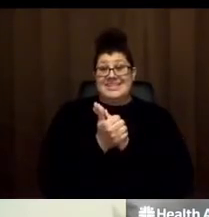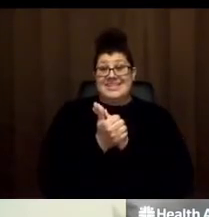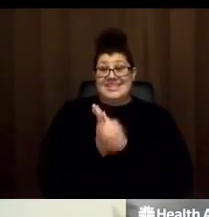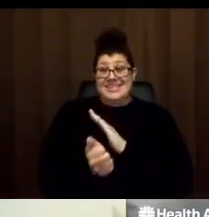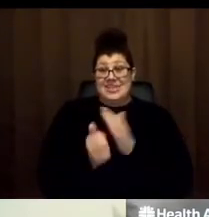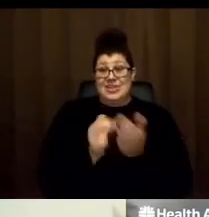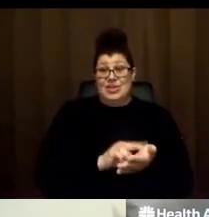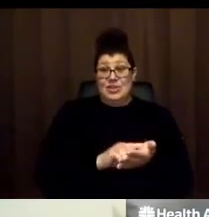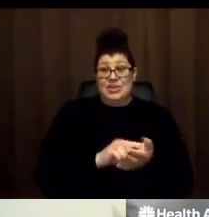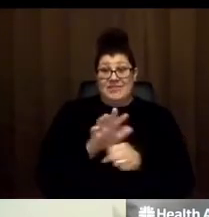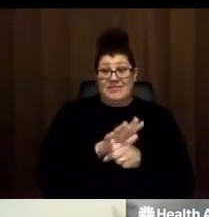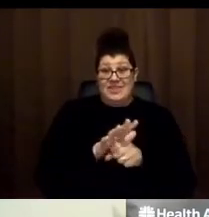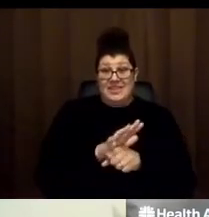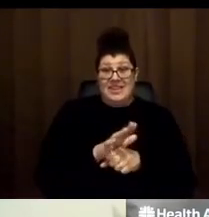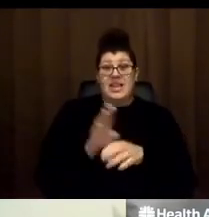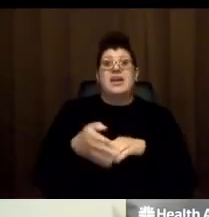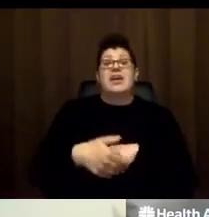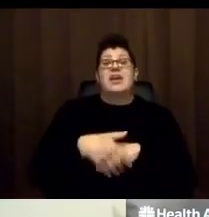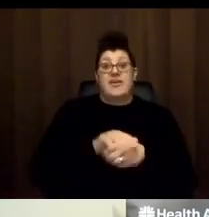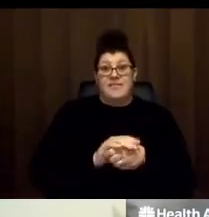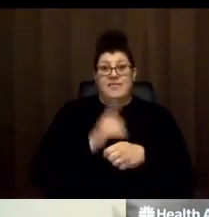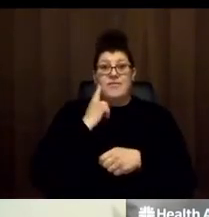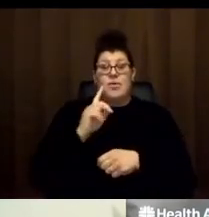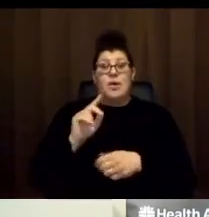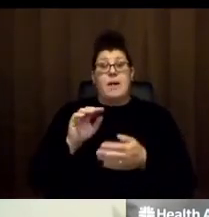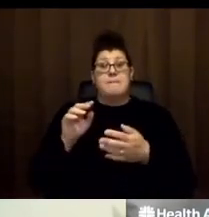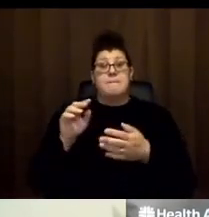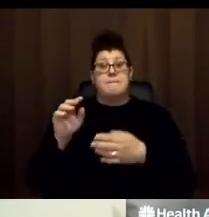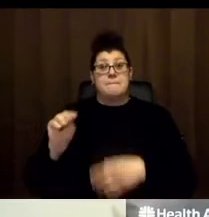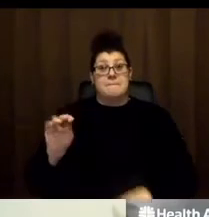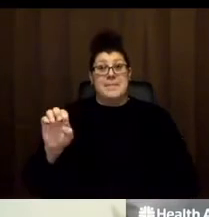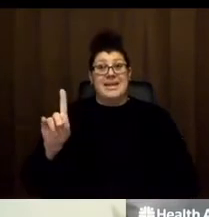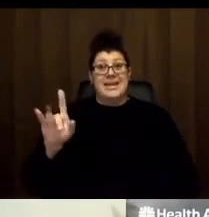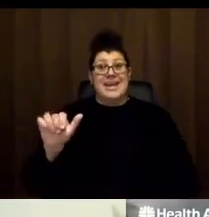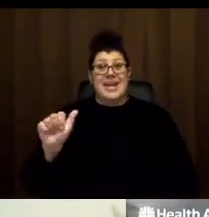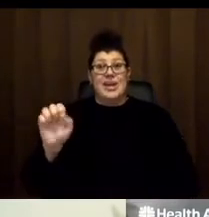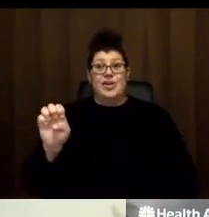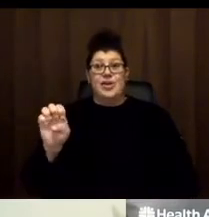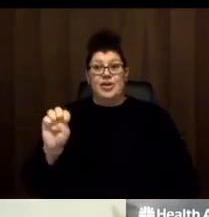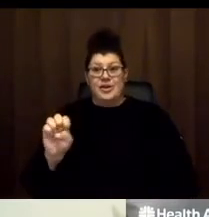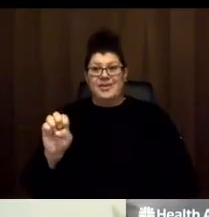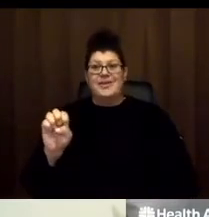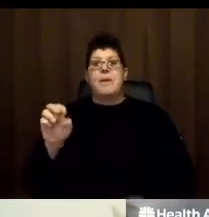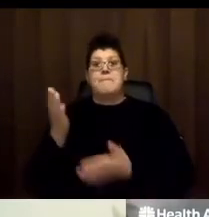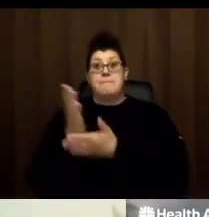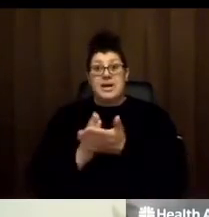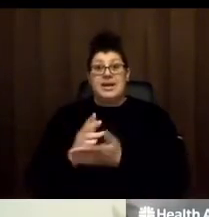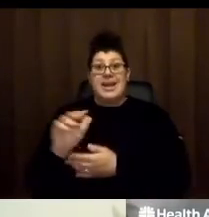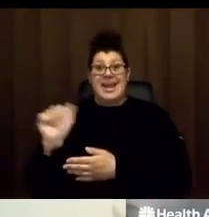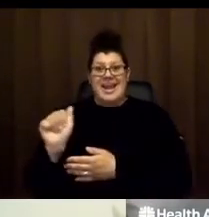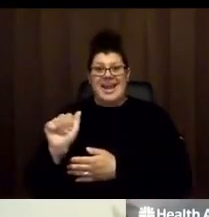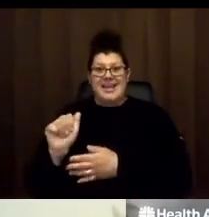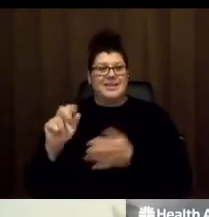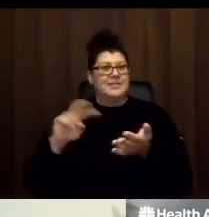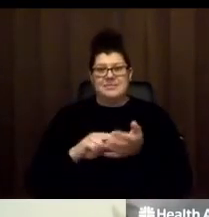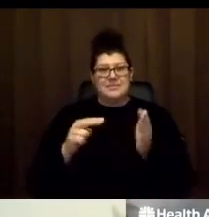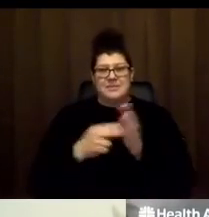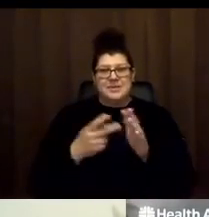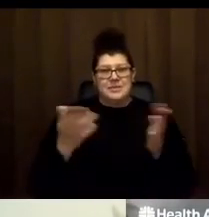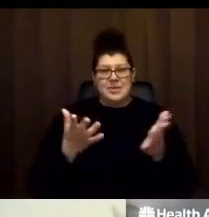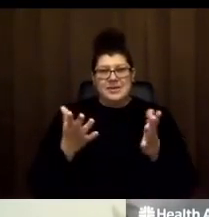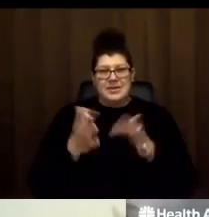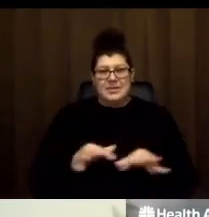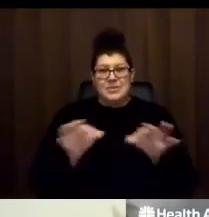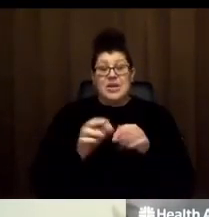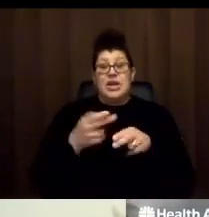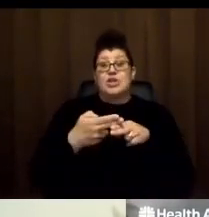A under certain conditions for a limited period of time. So what does that all mean? Well, one key to take away here is it's